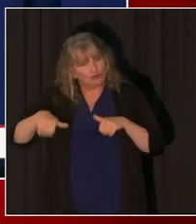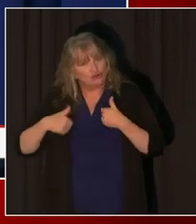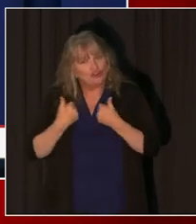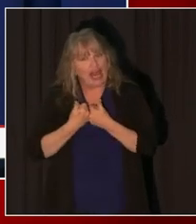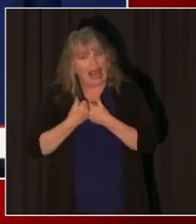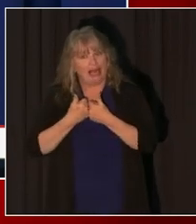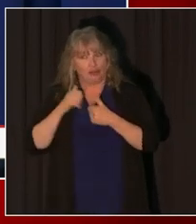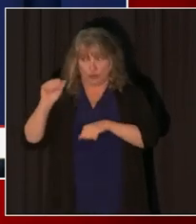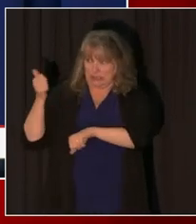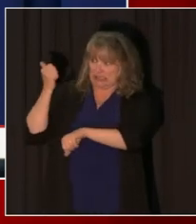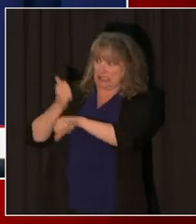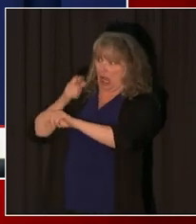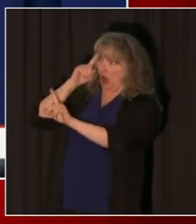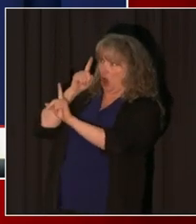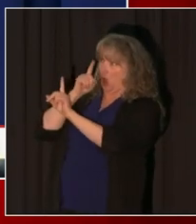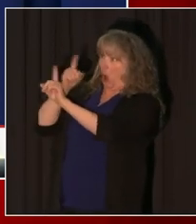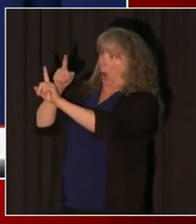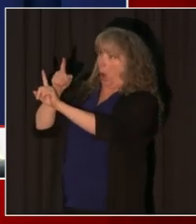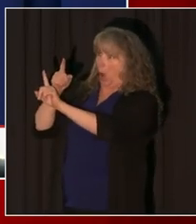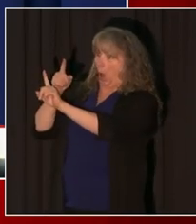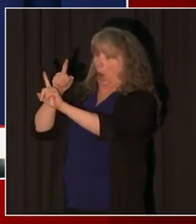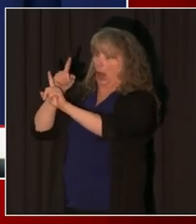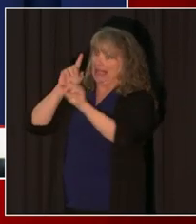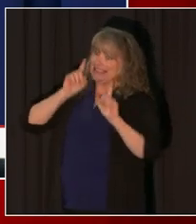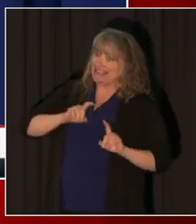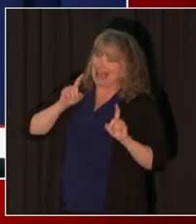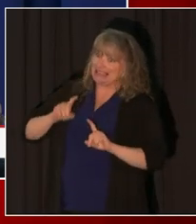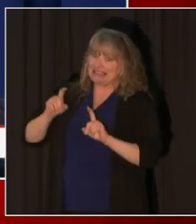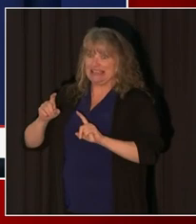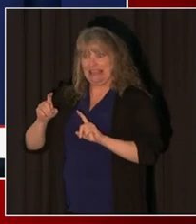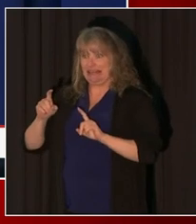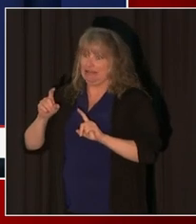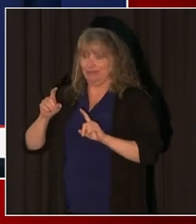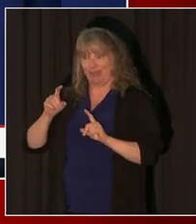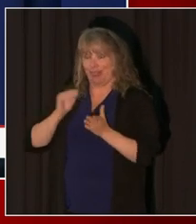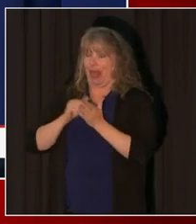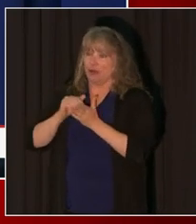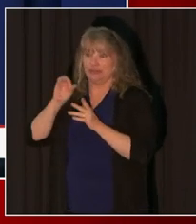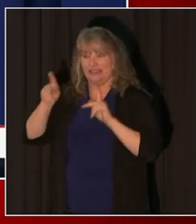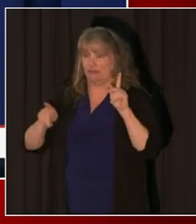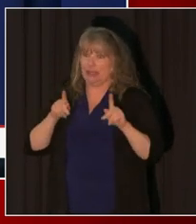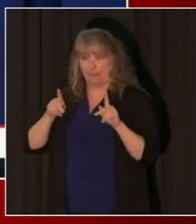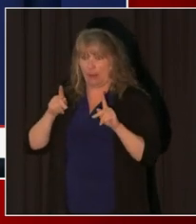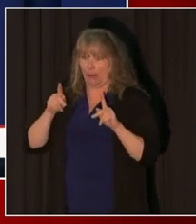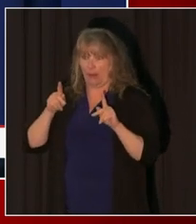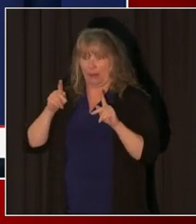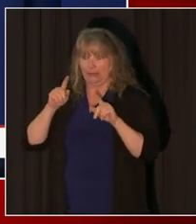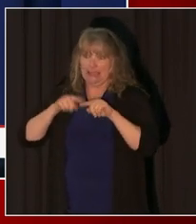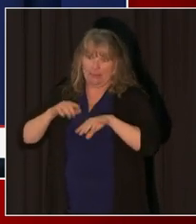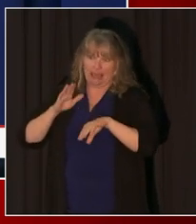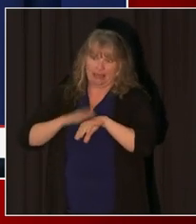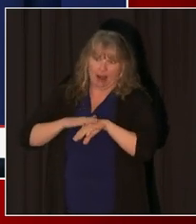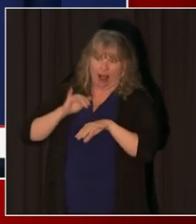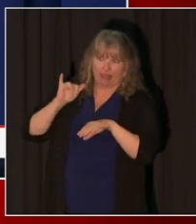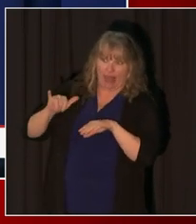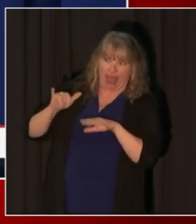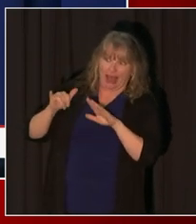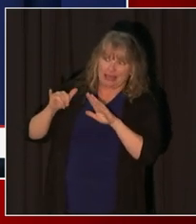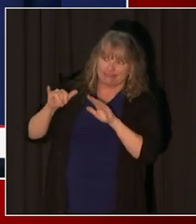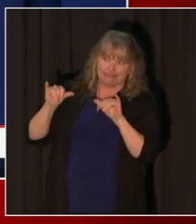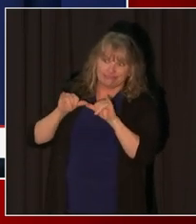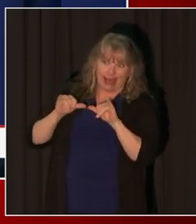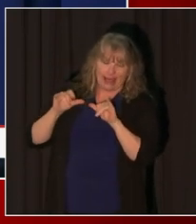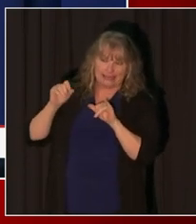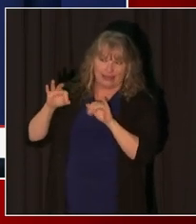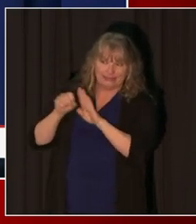these goals for per capita testing. Now, what I mean by that and what the mayor